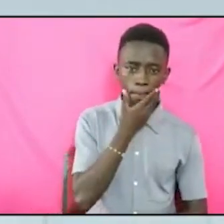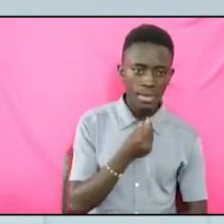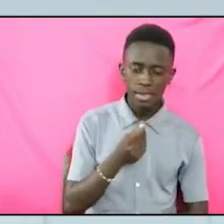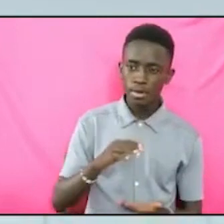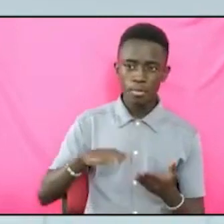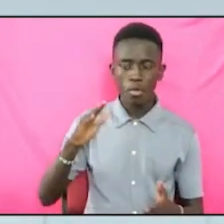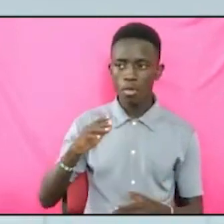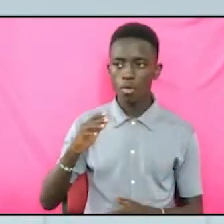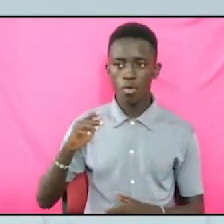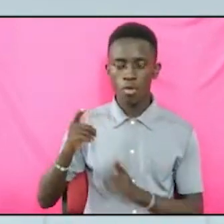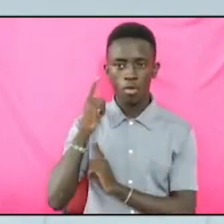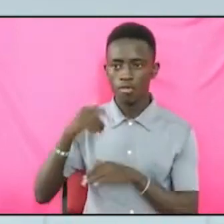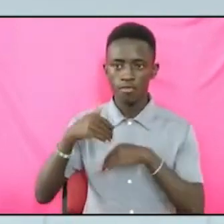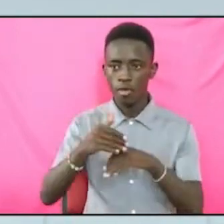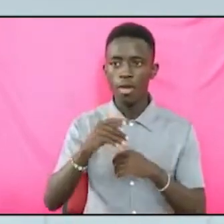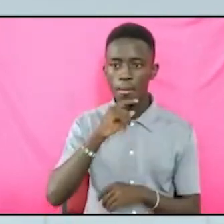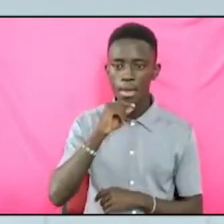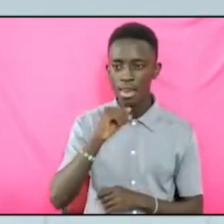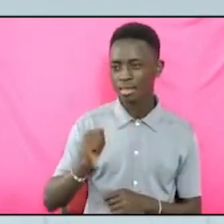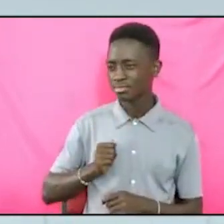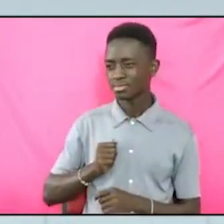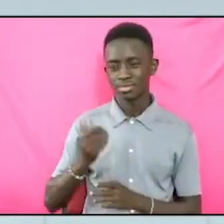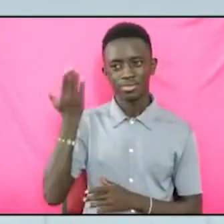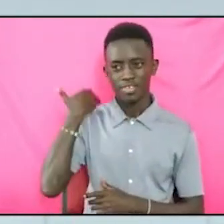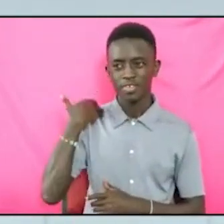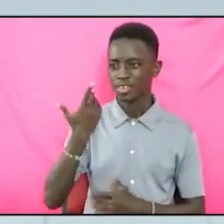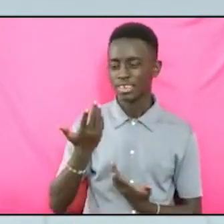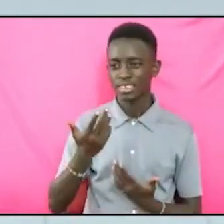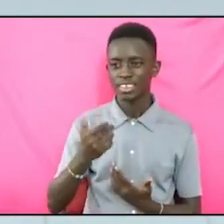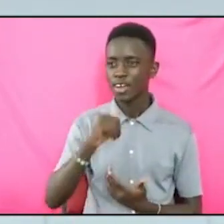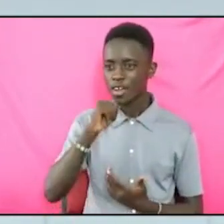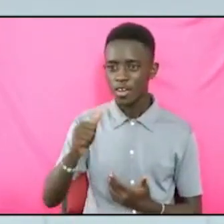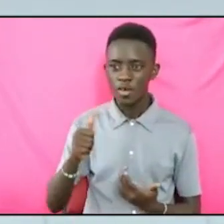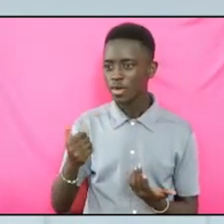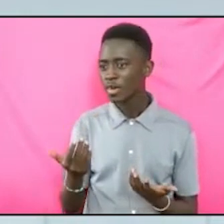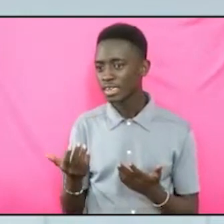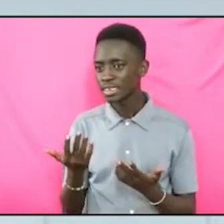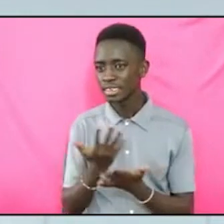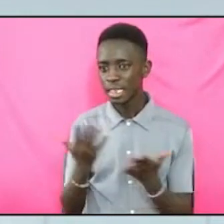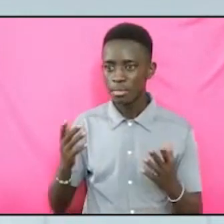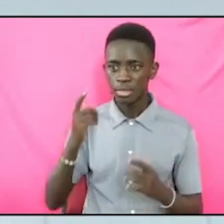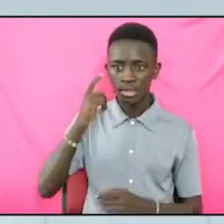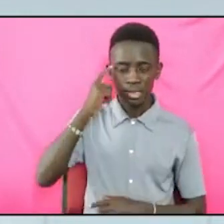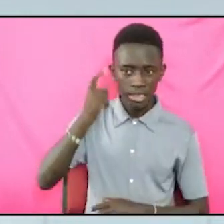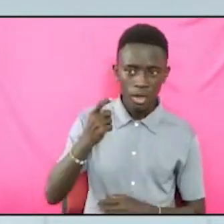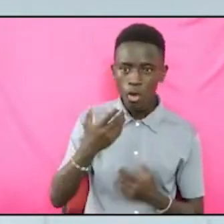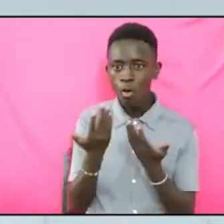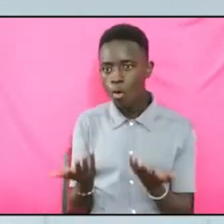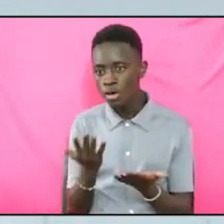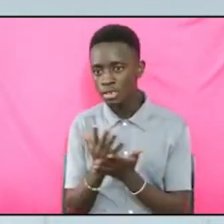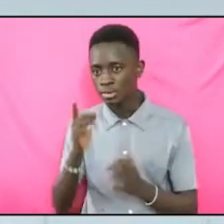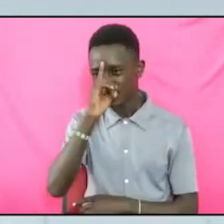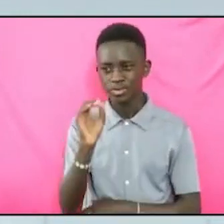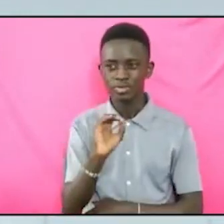so the point of not mentioning her name is not something that is strange because of the context at which